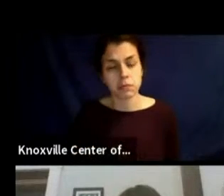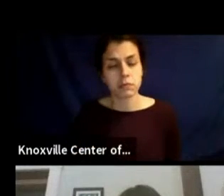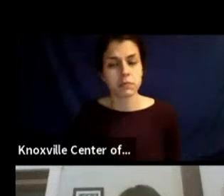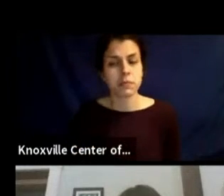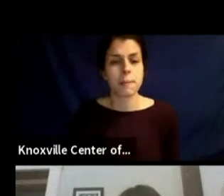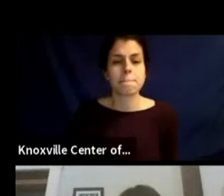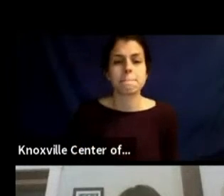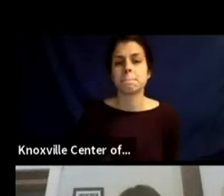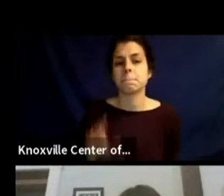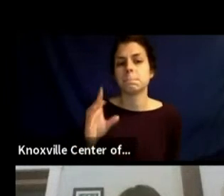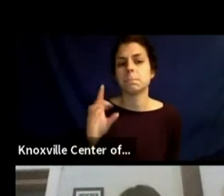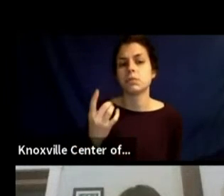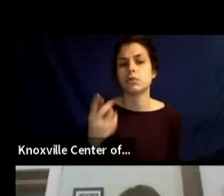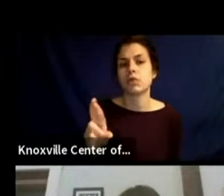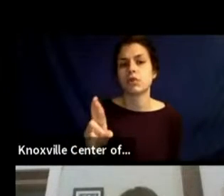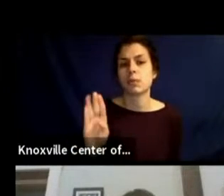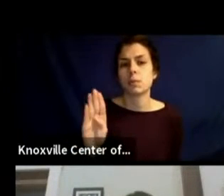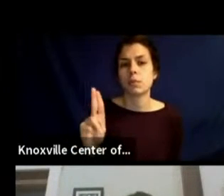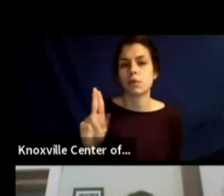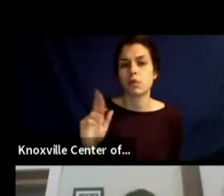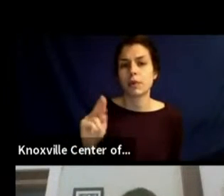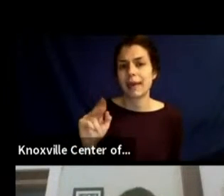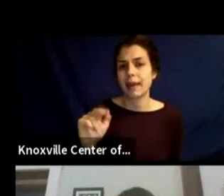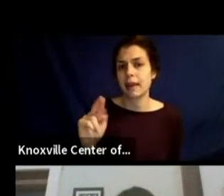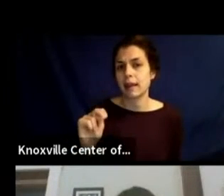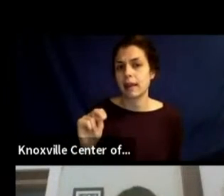So yeah, it's not Target, it's all of them.